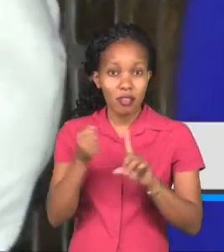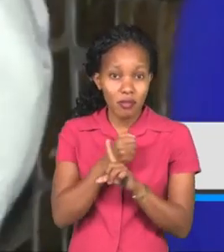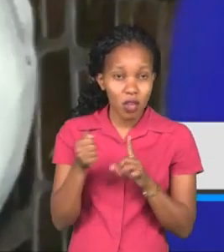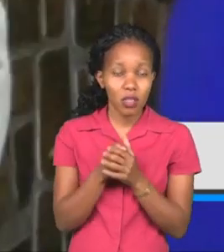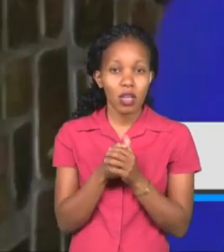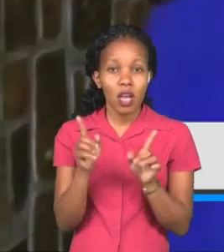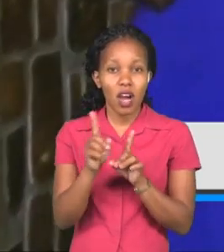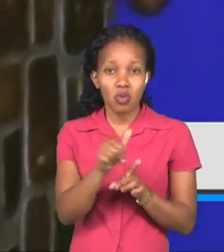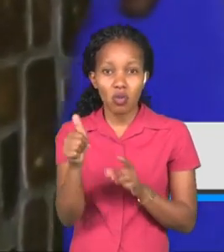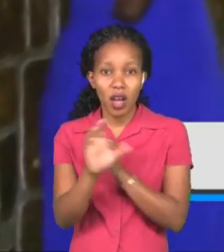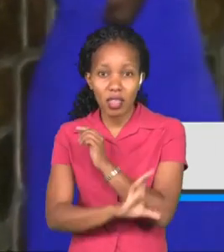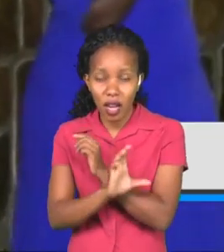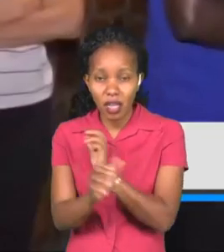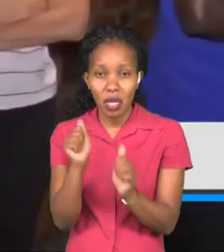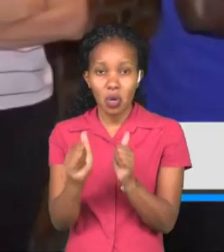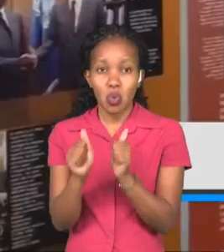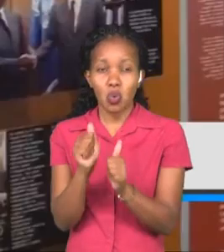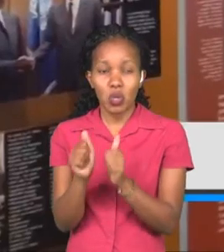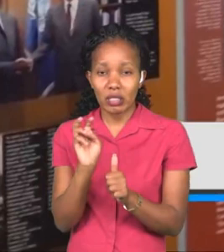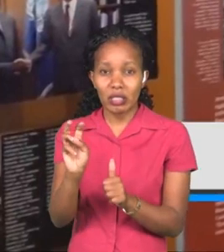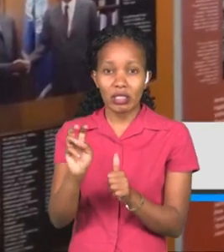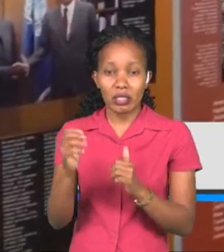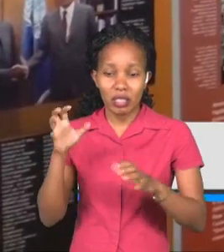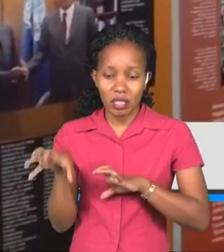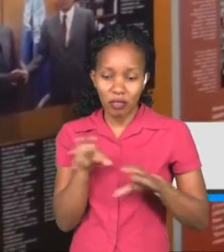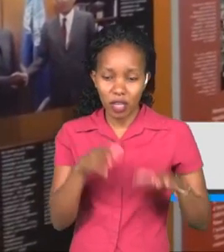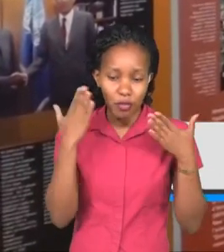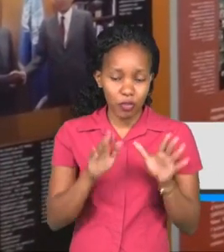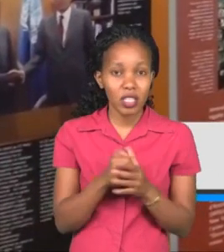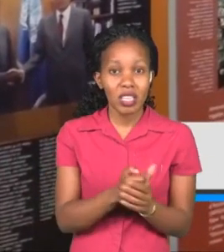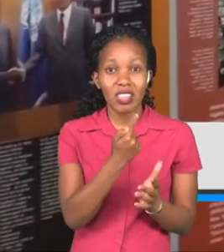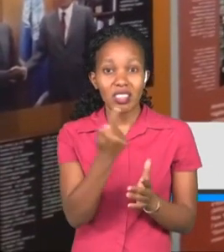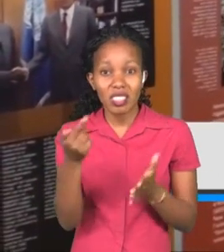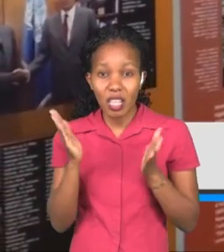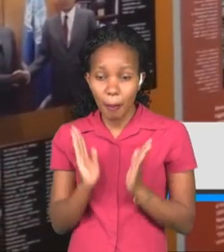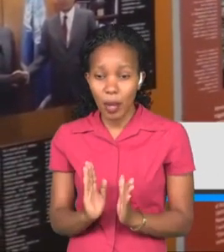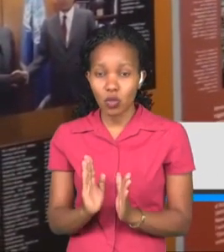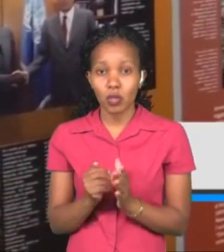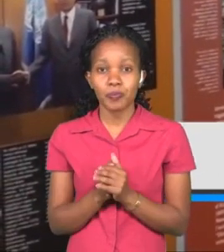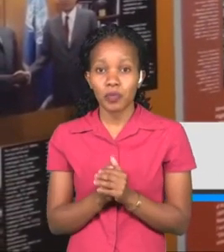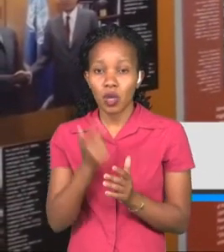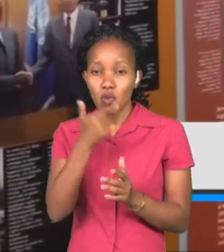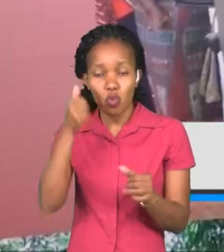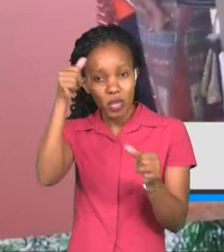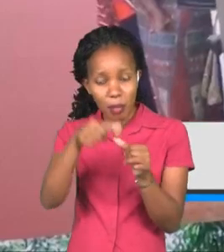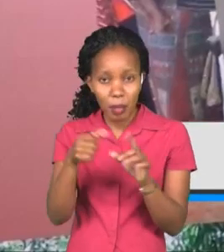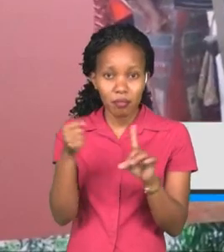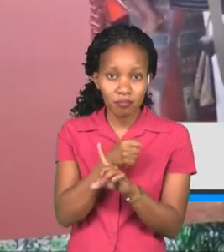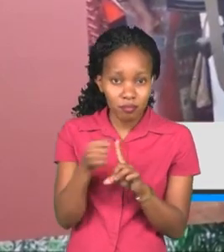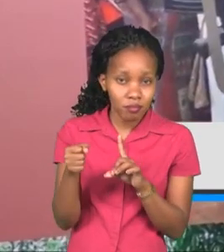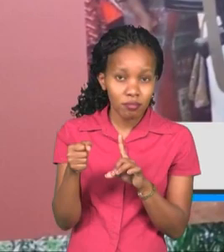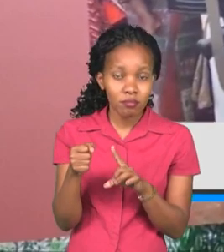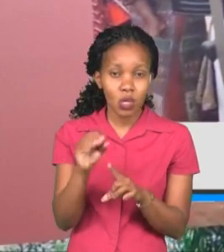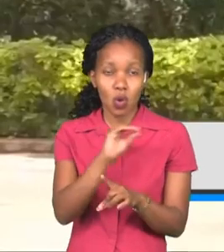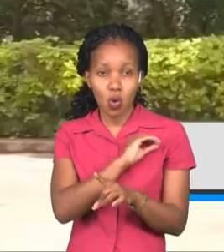of the other countries that have seen such a suffering. Every person deals with the legacy of genocide in their own